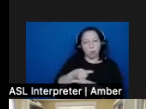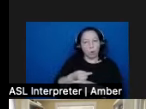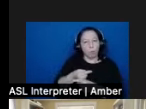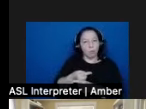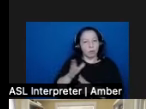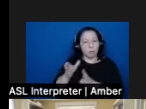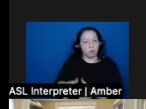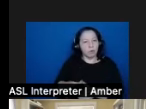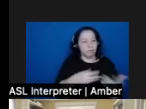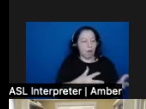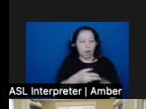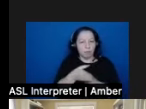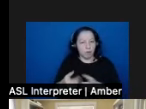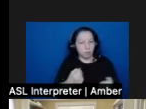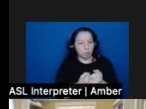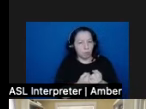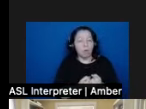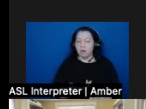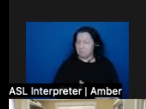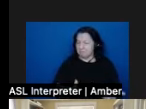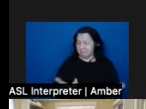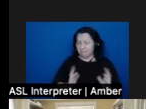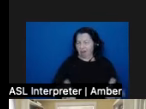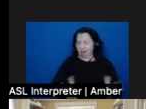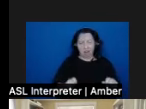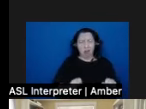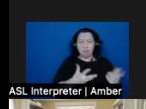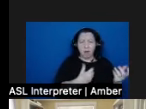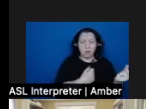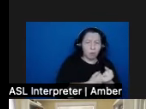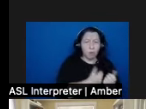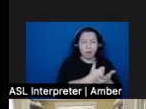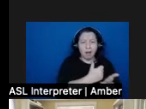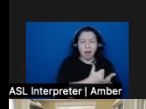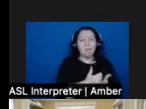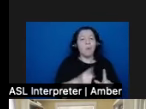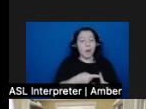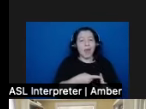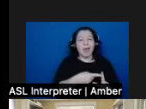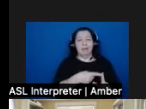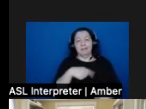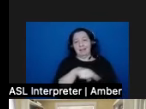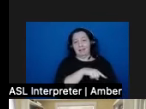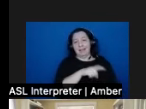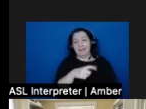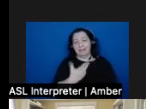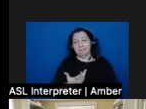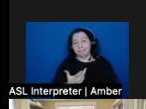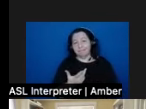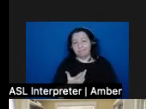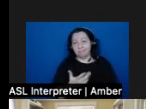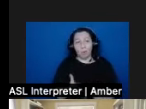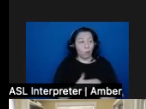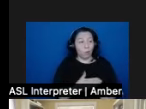provide support and assistance when and if survivors need us to do that in whatever way that they ask,